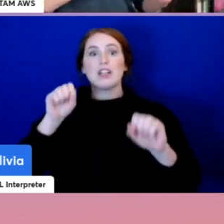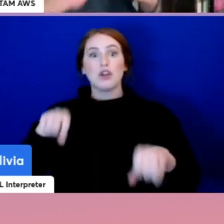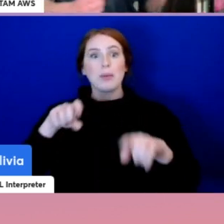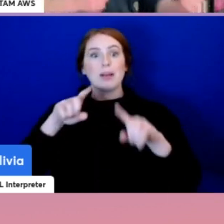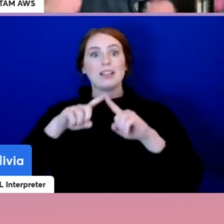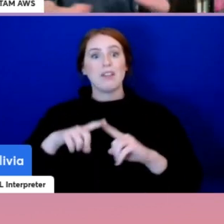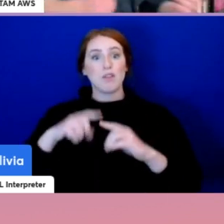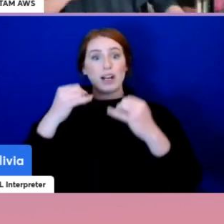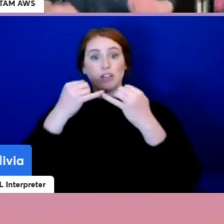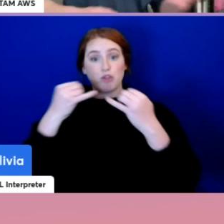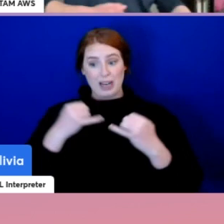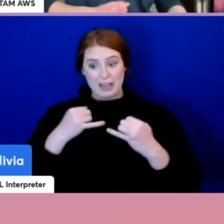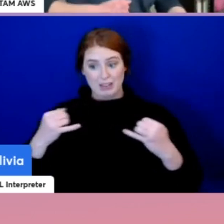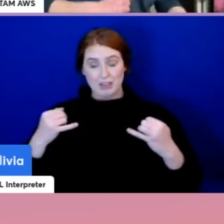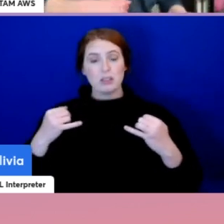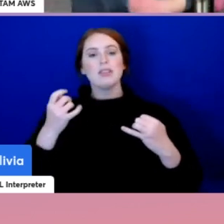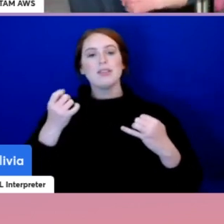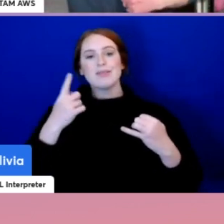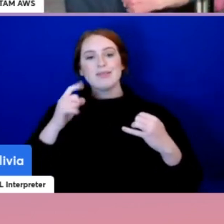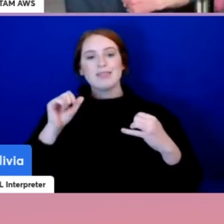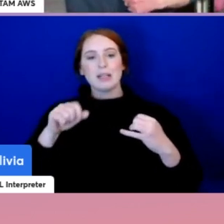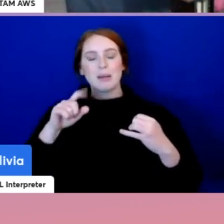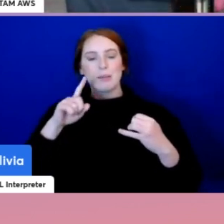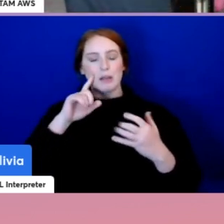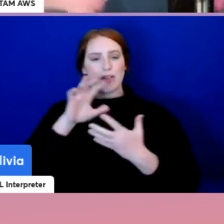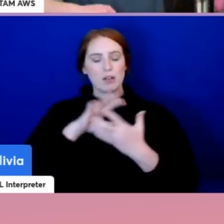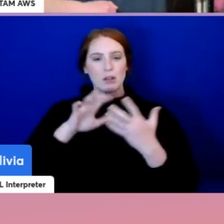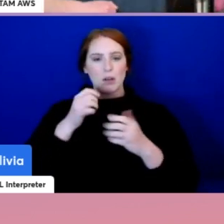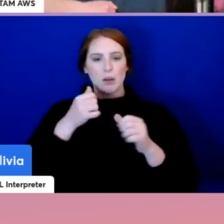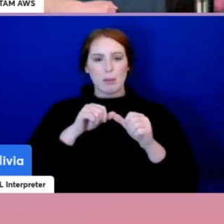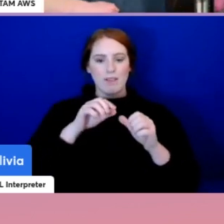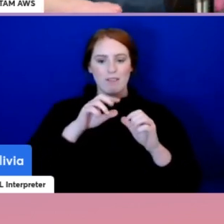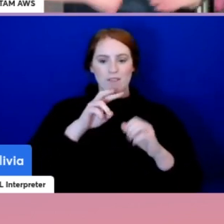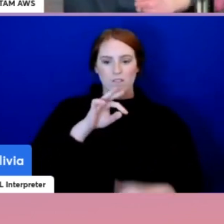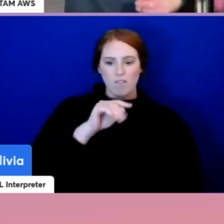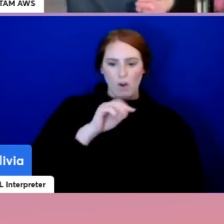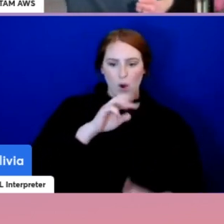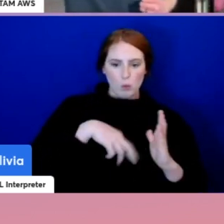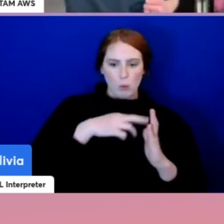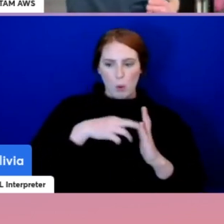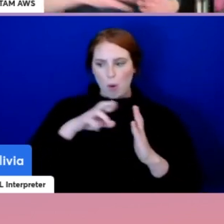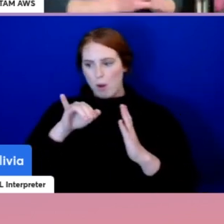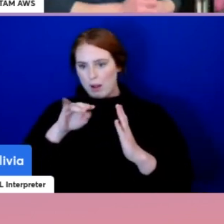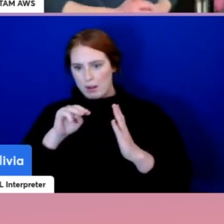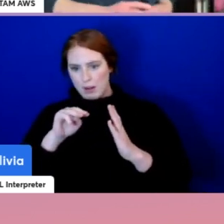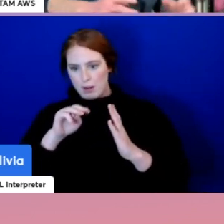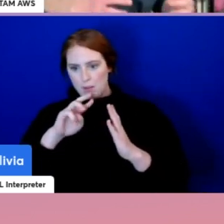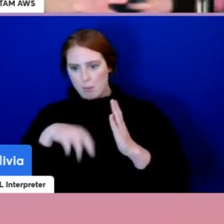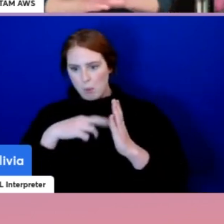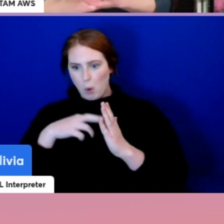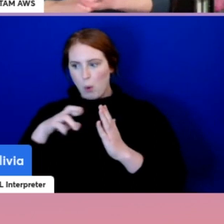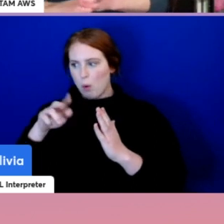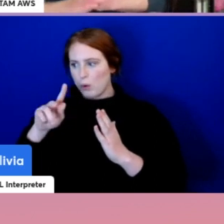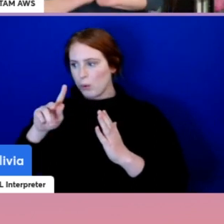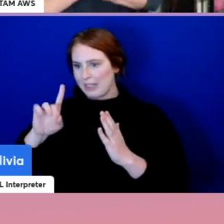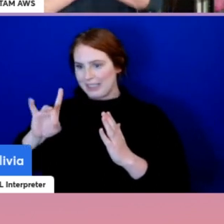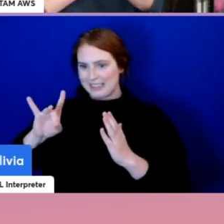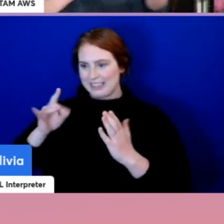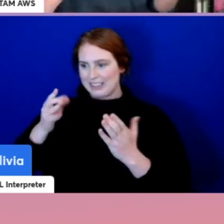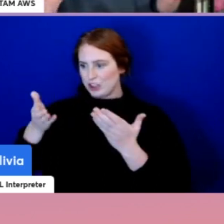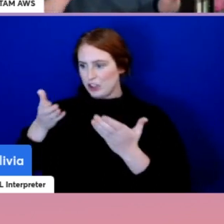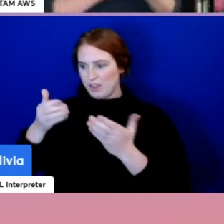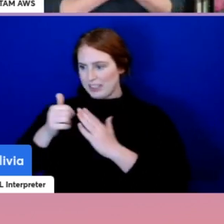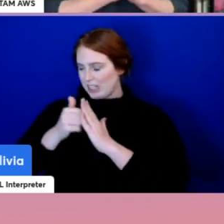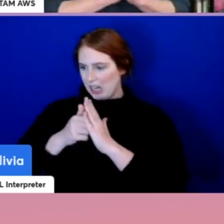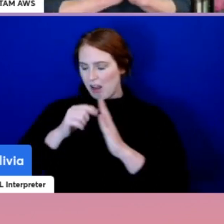it can get very confusing to try to remember, is that the Vault role? Is it the IAM role? Is it the Kubernetes service account? So